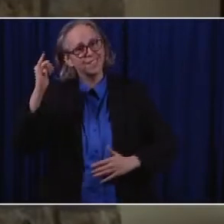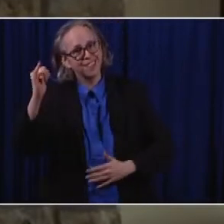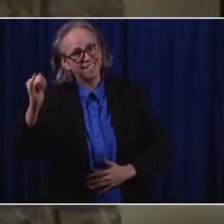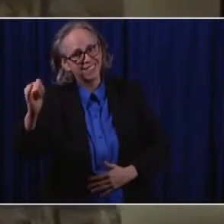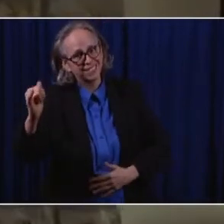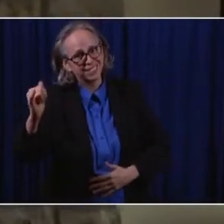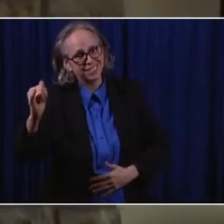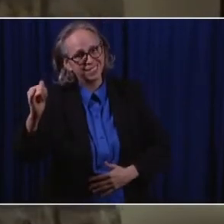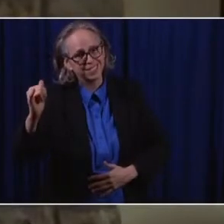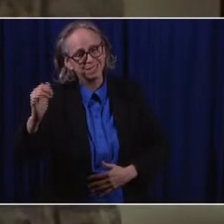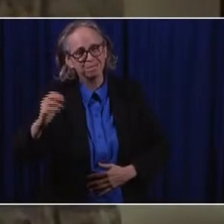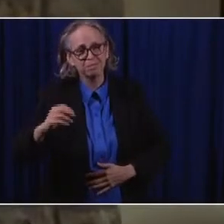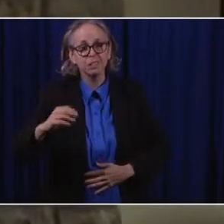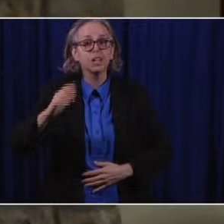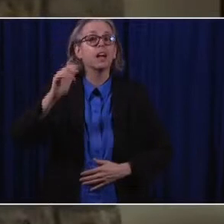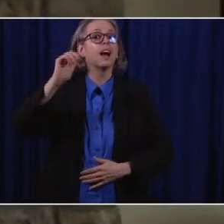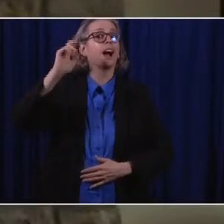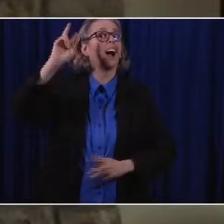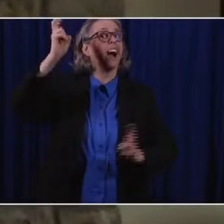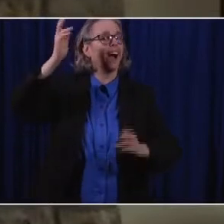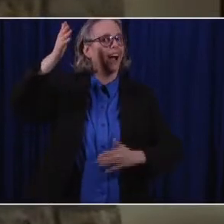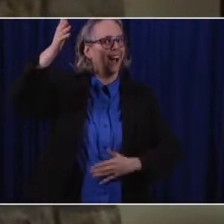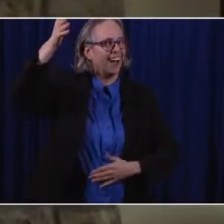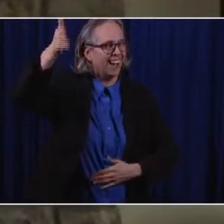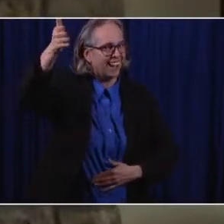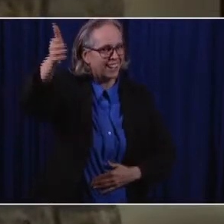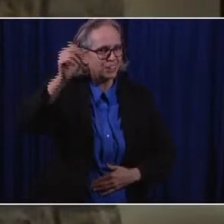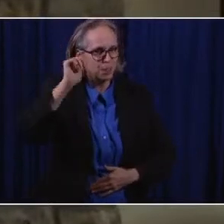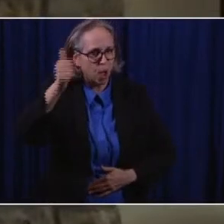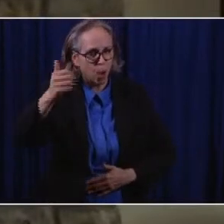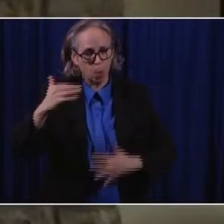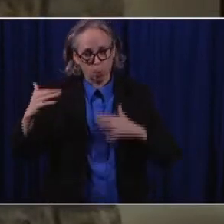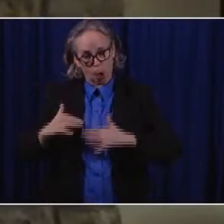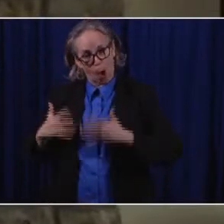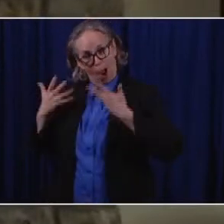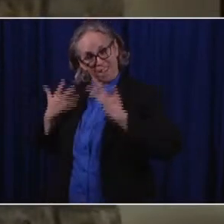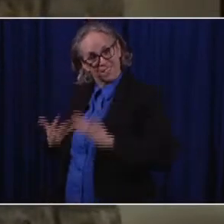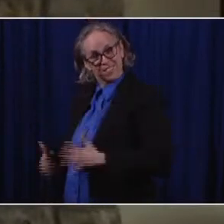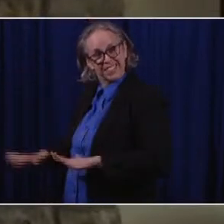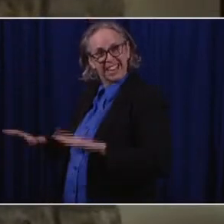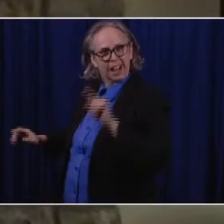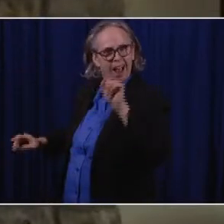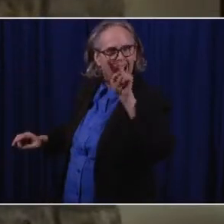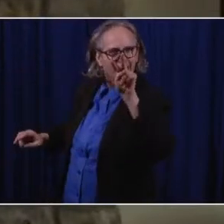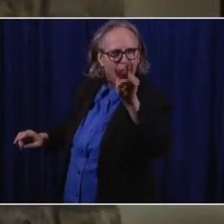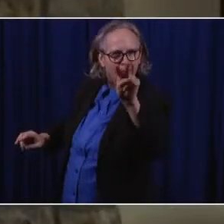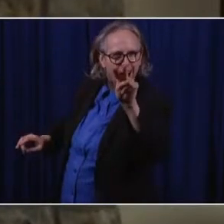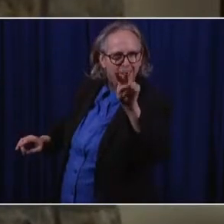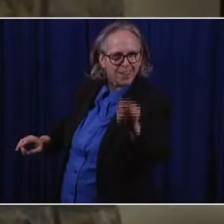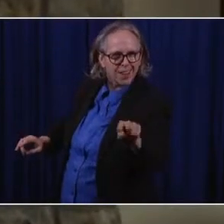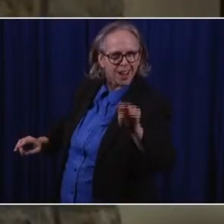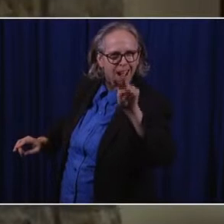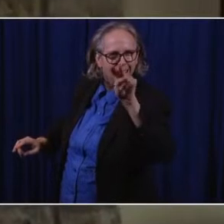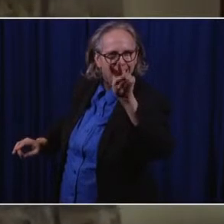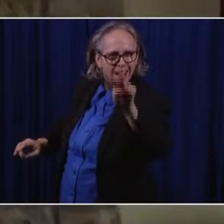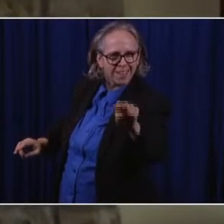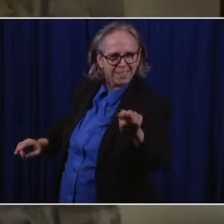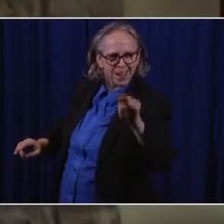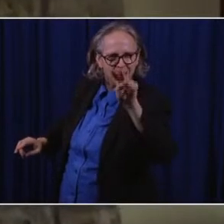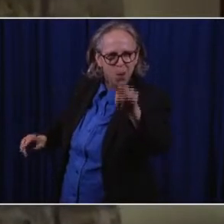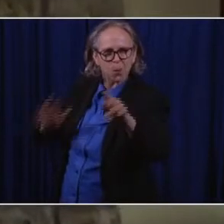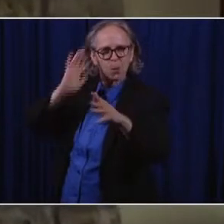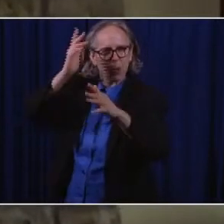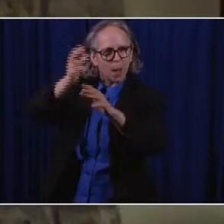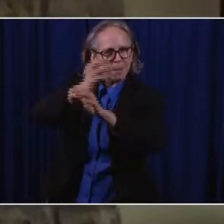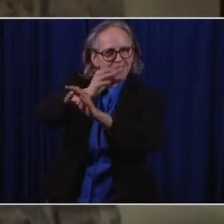tomorrow when the world is free. We will be free of this. We have to have